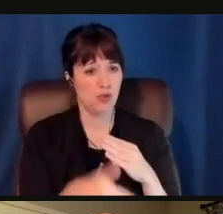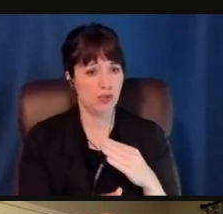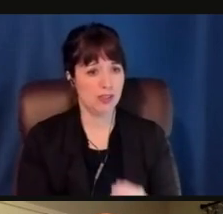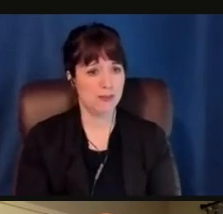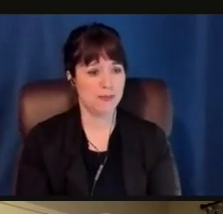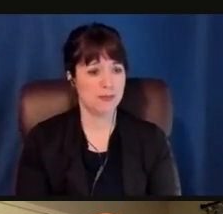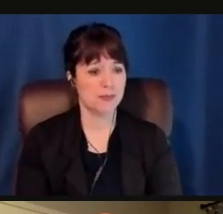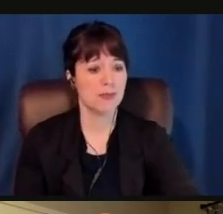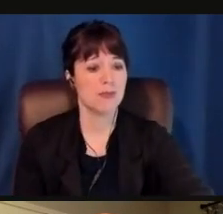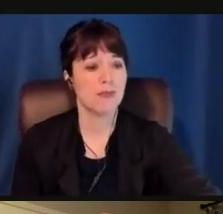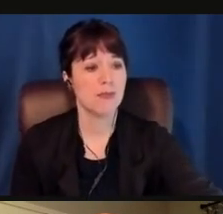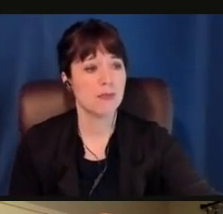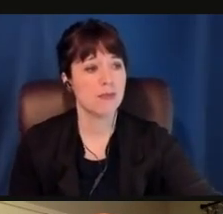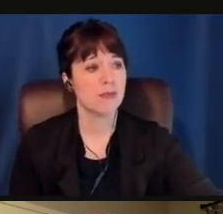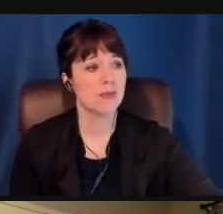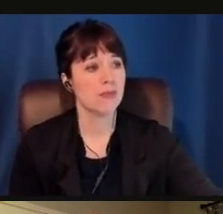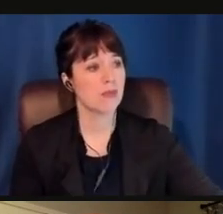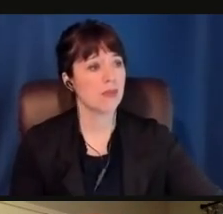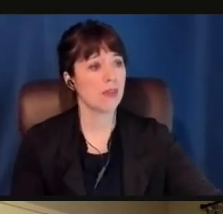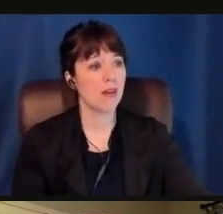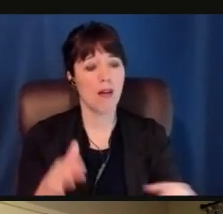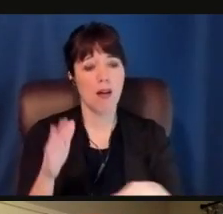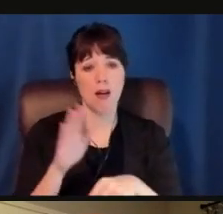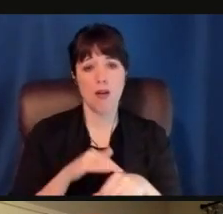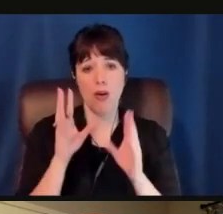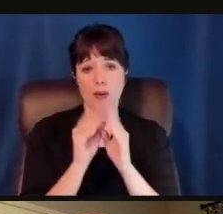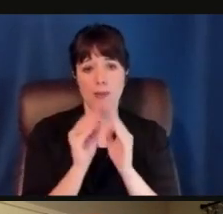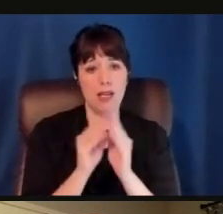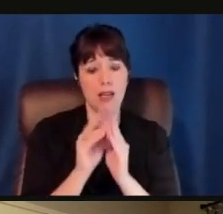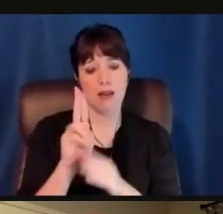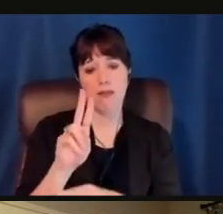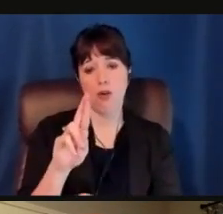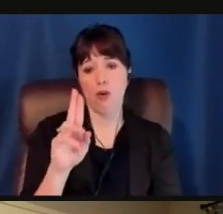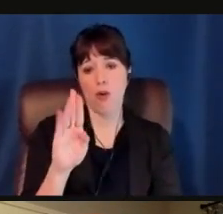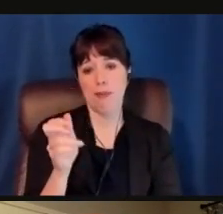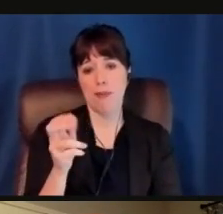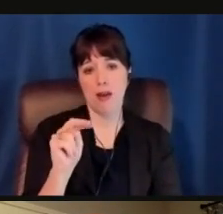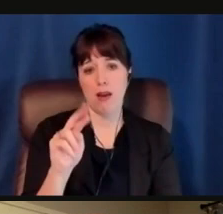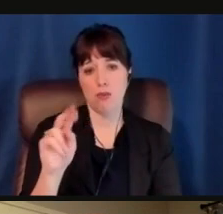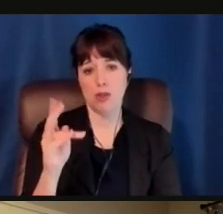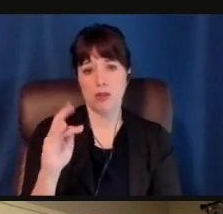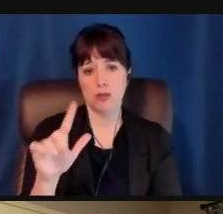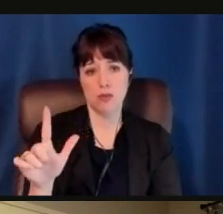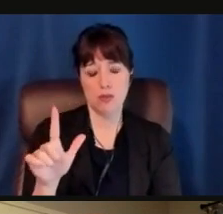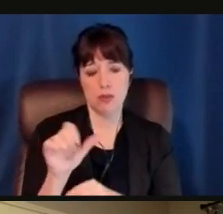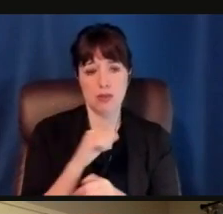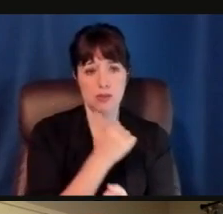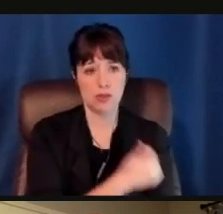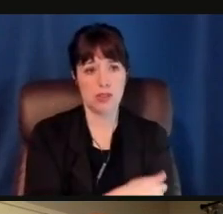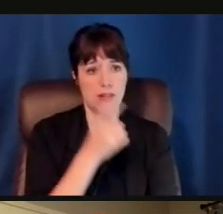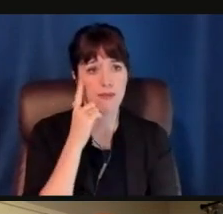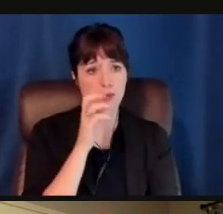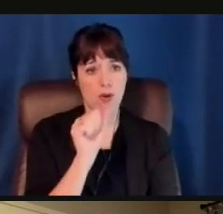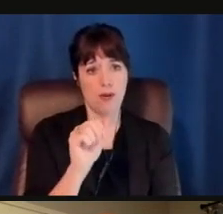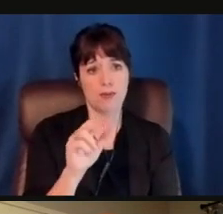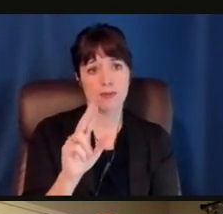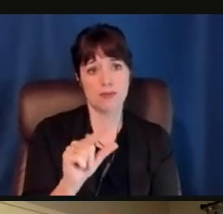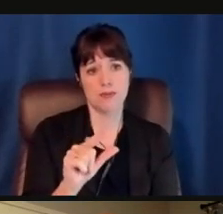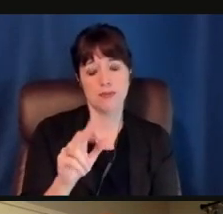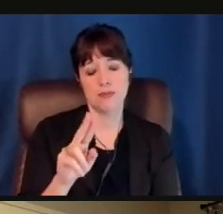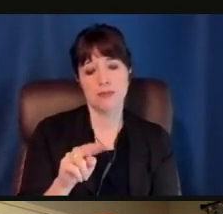And I will call this meeting of the Urban Renewal Agency for Monday, August 22nd, 2022 to order. If the recorder will please call the